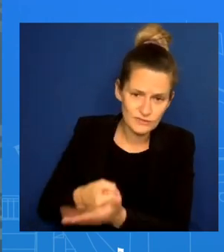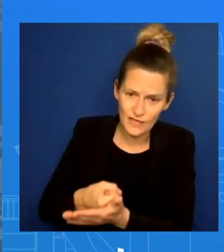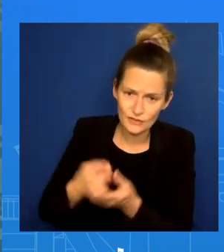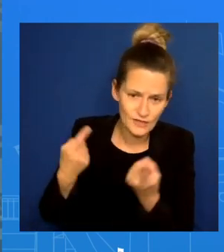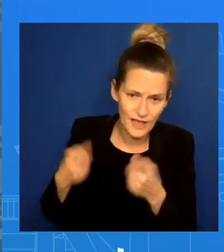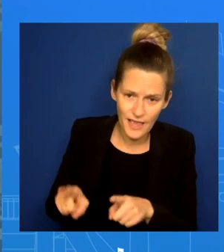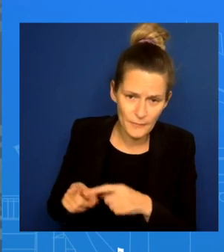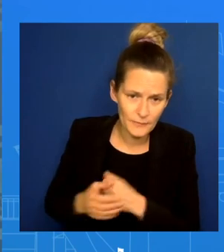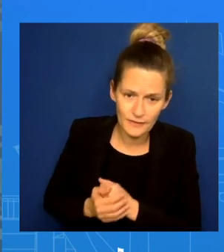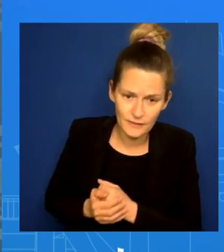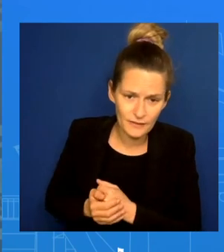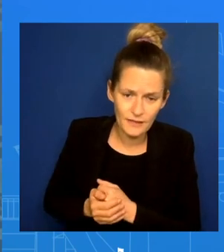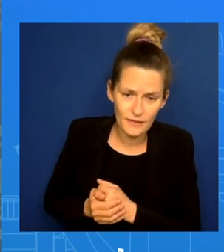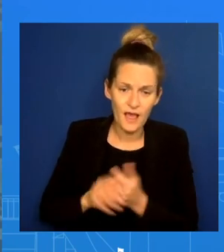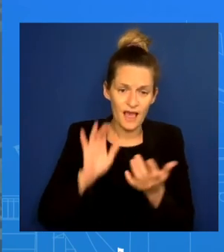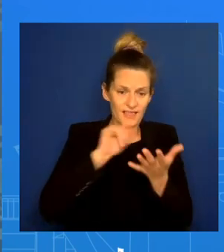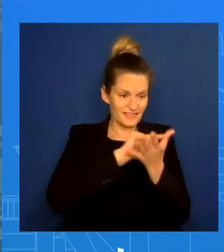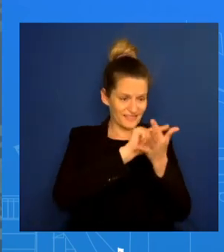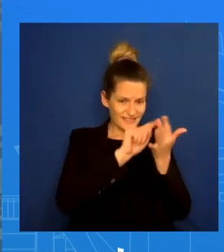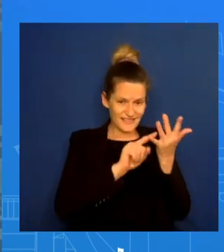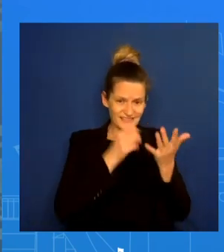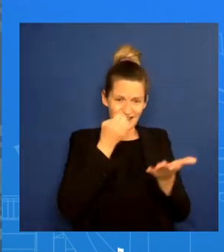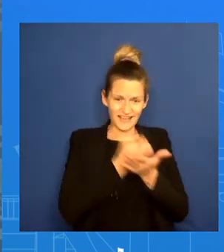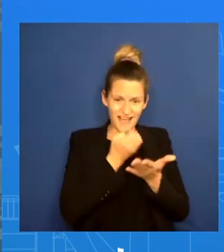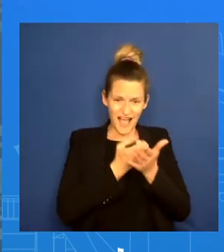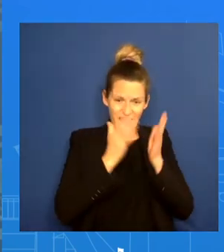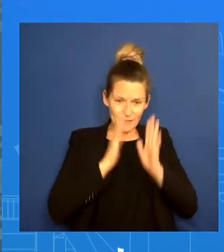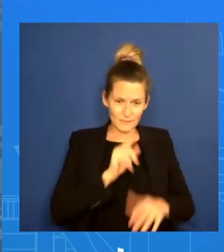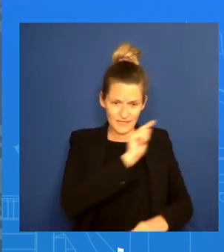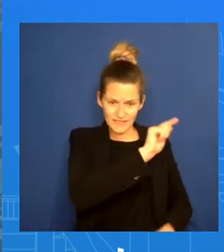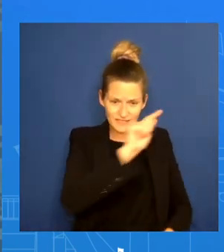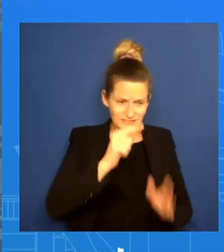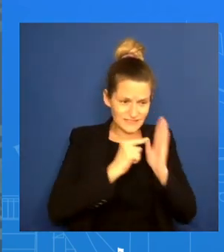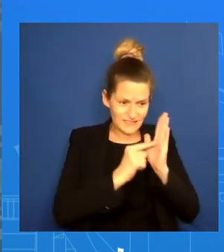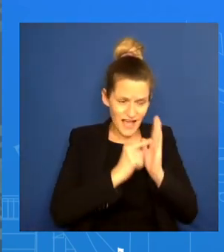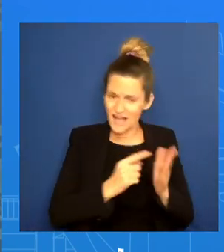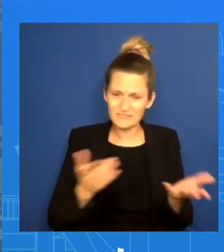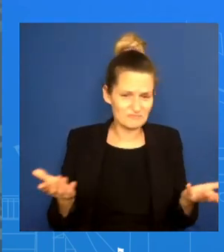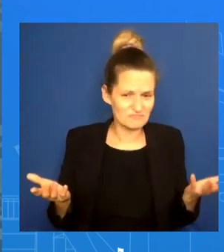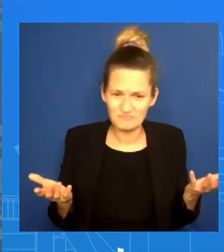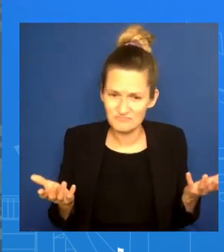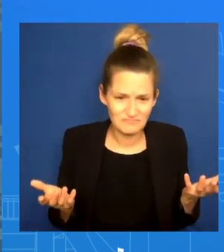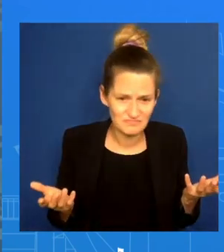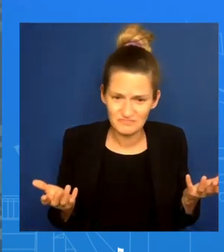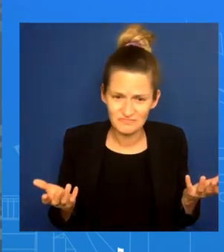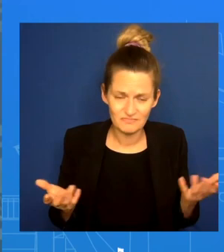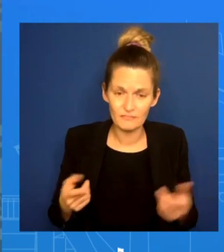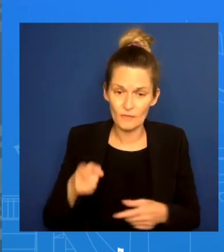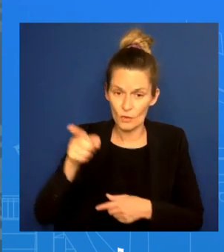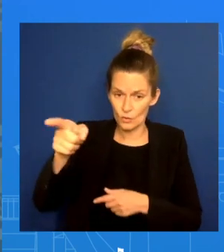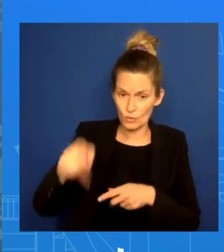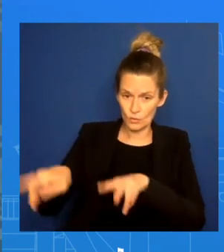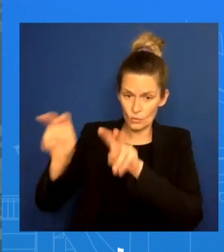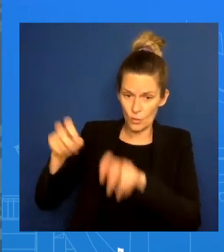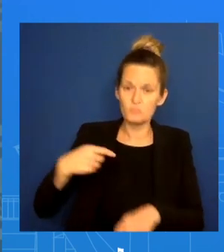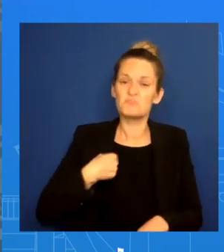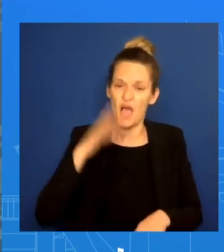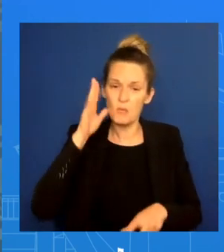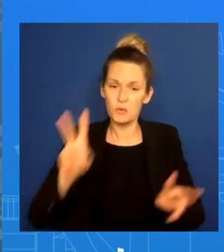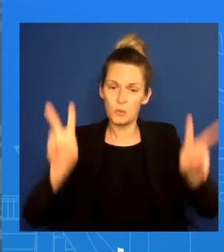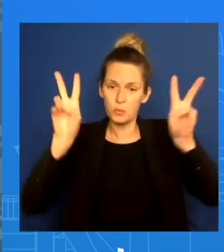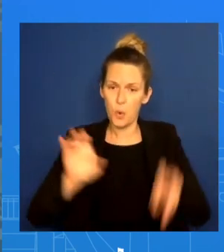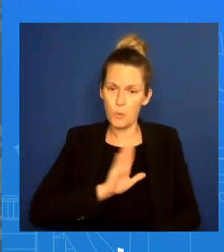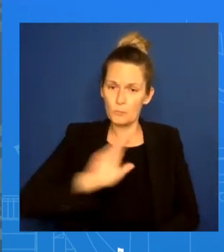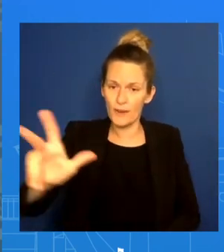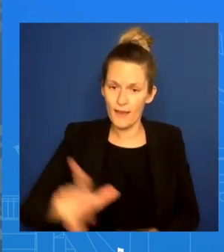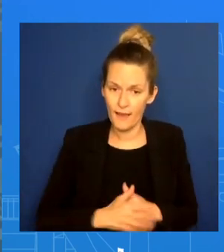does not show that we're in recession. And I'll read, since you gave me some quotes, I'll give you some as well. In 2009, the St. Louis Fed said, while